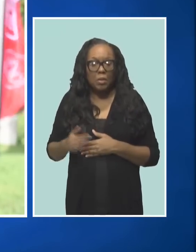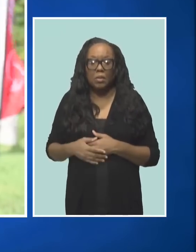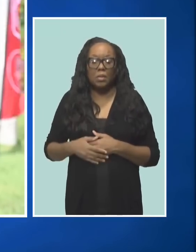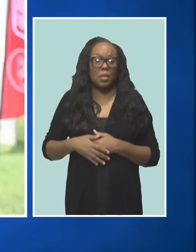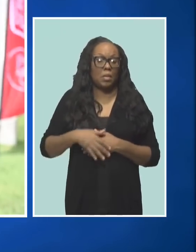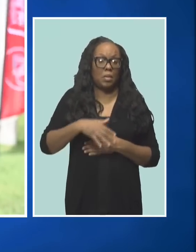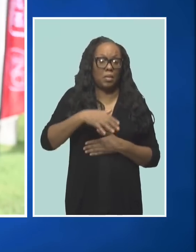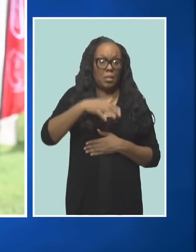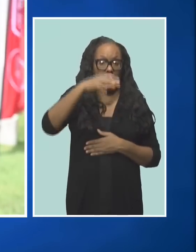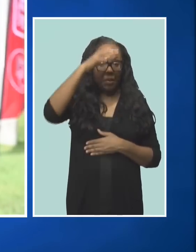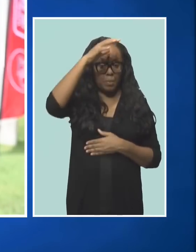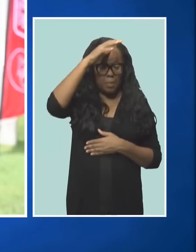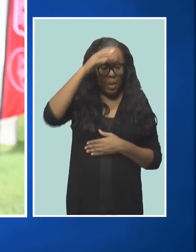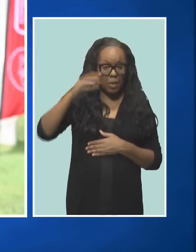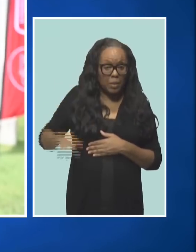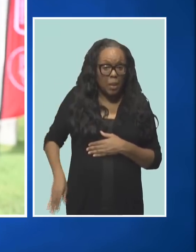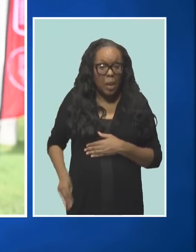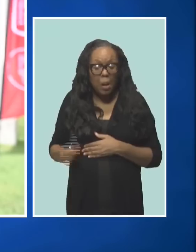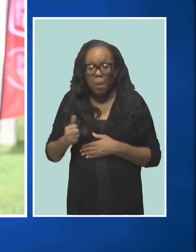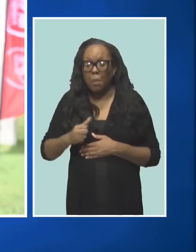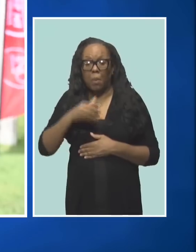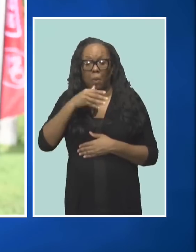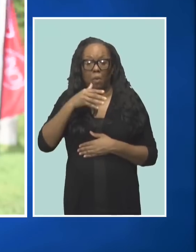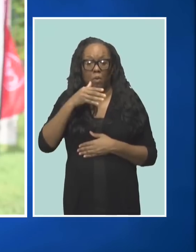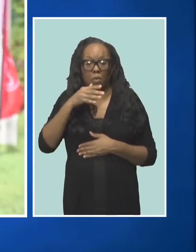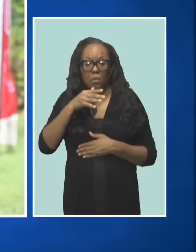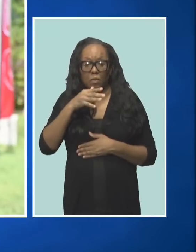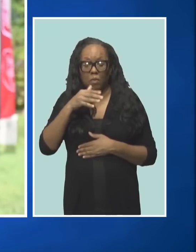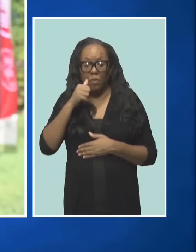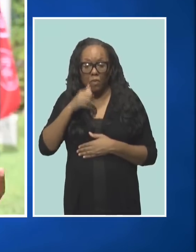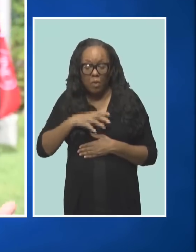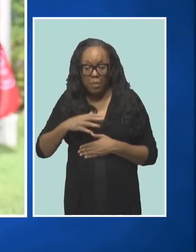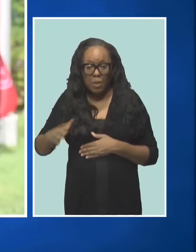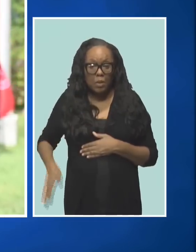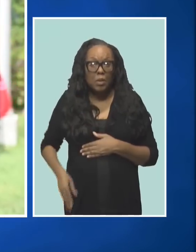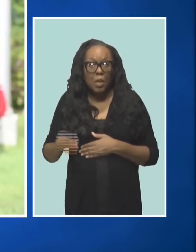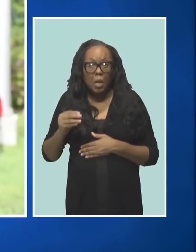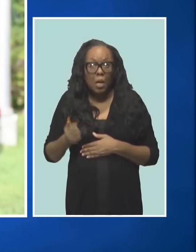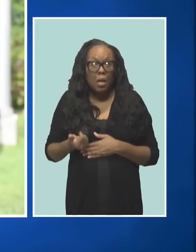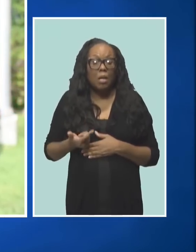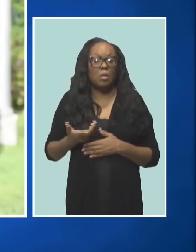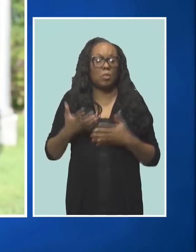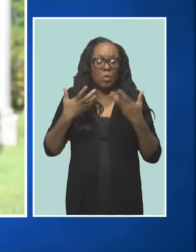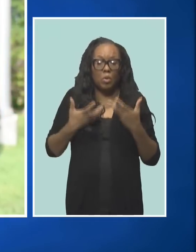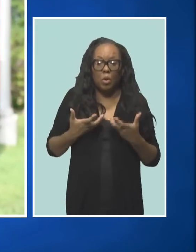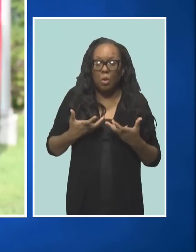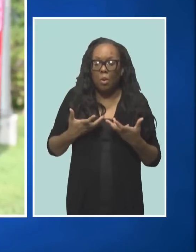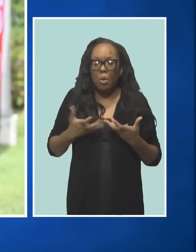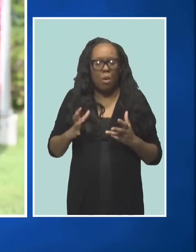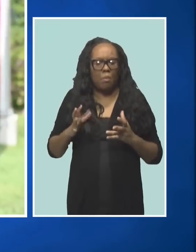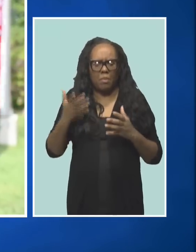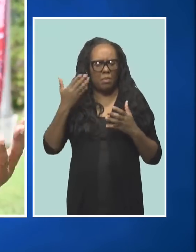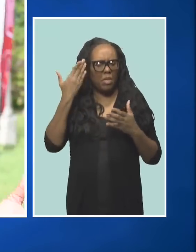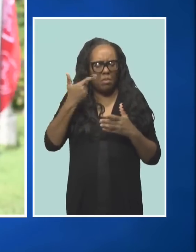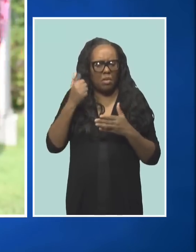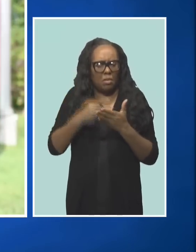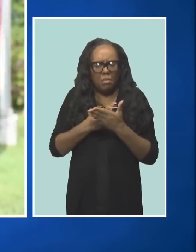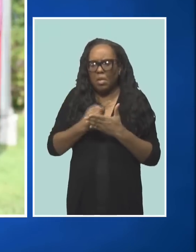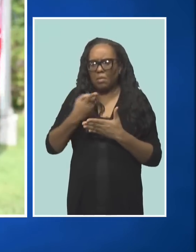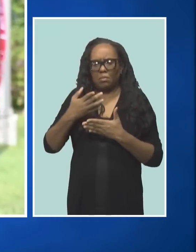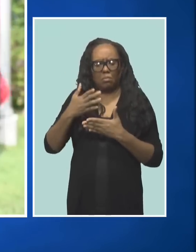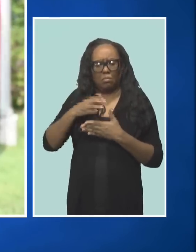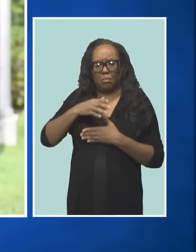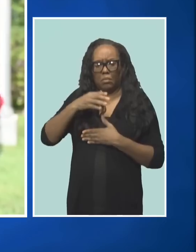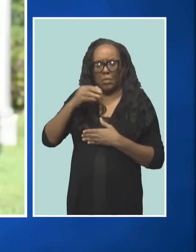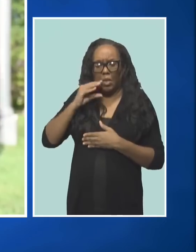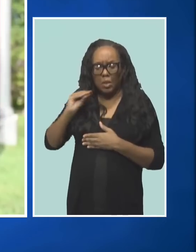male also can be neutered to prevent these unwanted puppies in case the male dog goes in heat and gets away and go with a female dog.